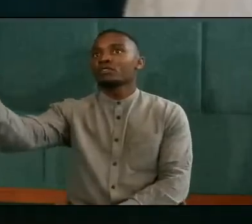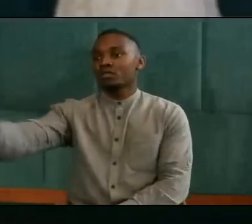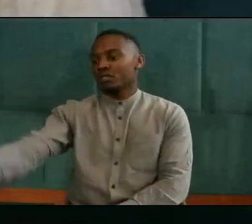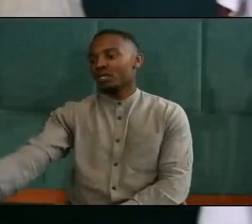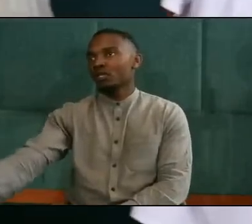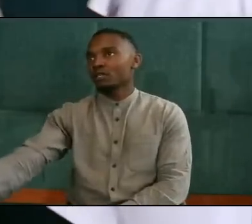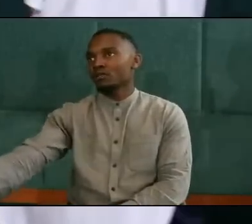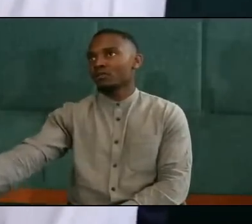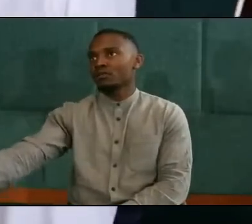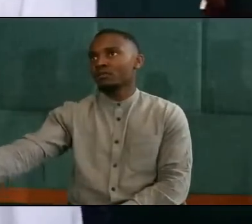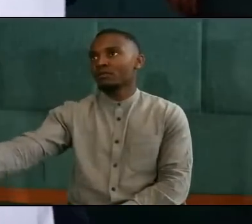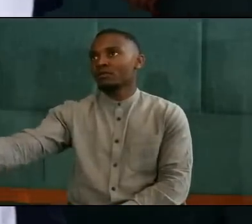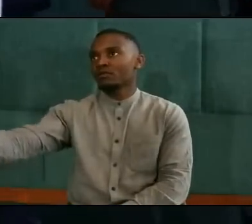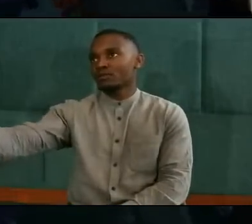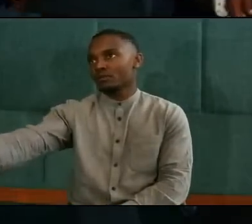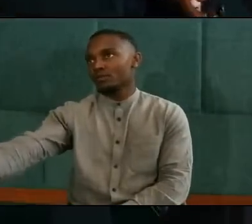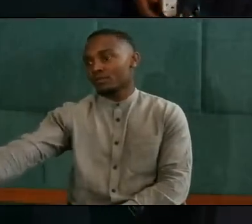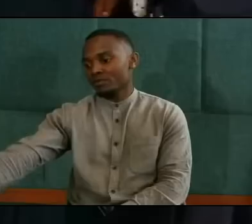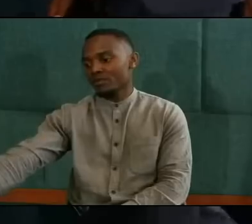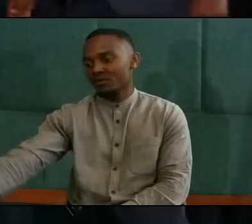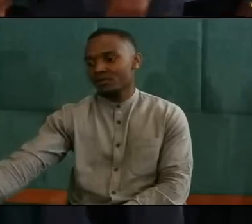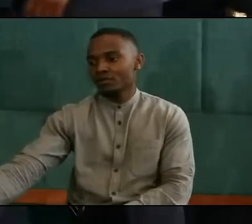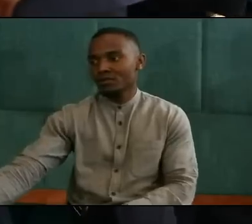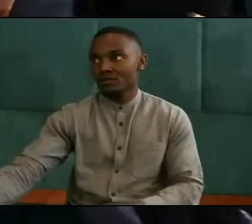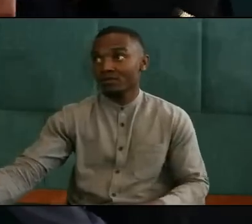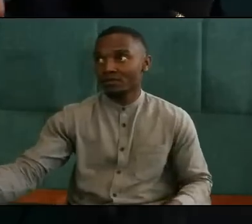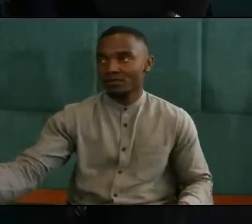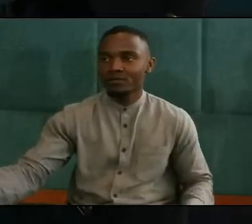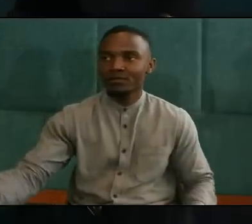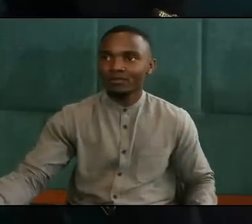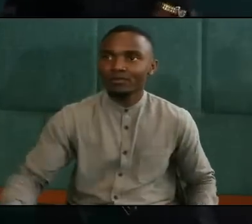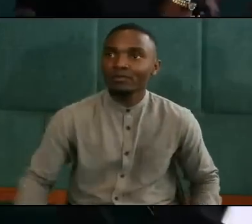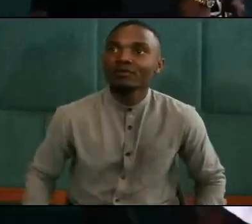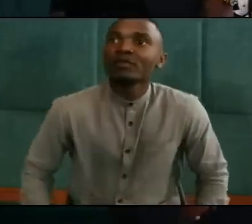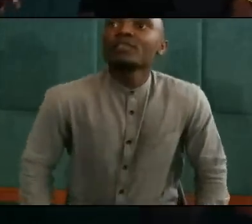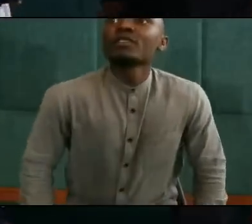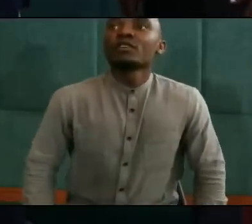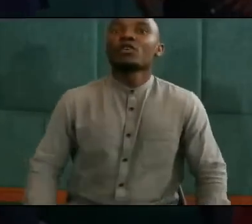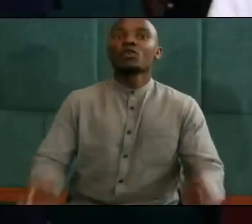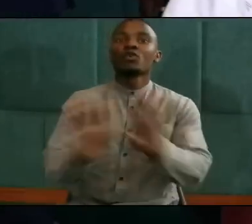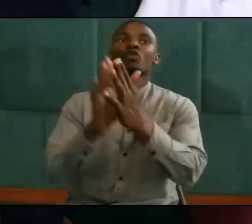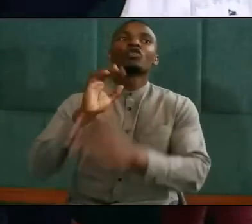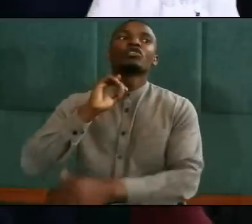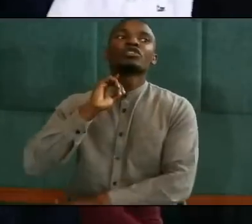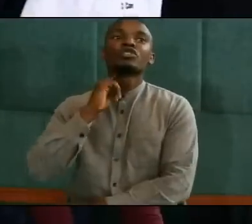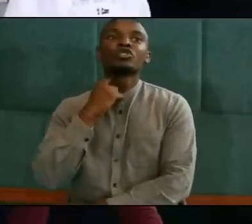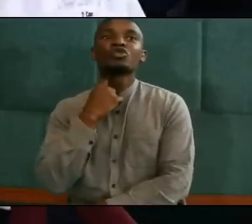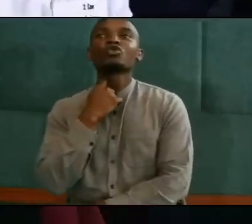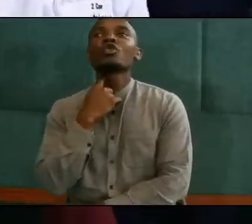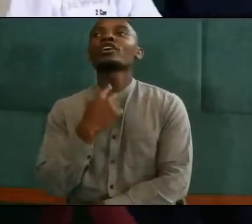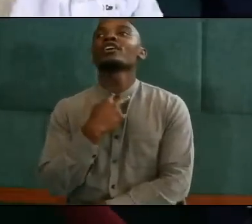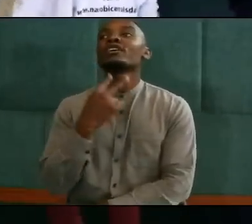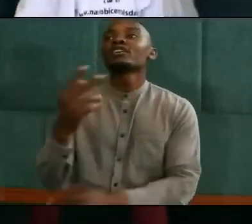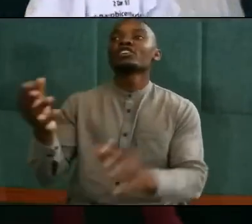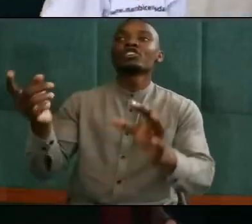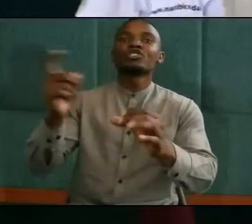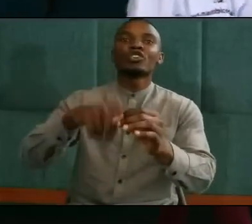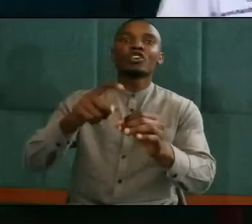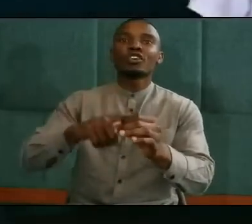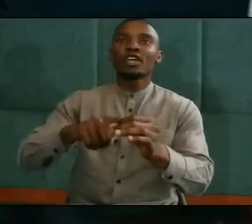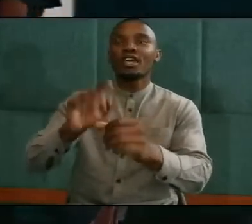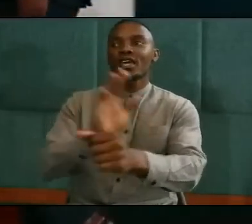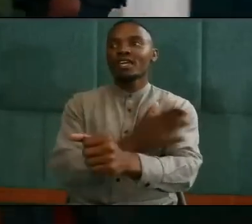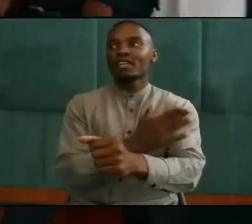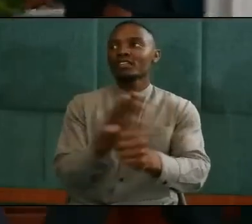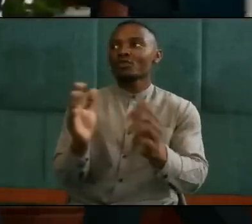oh, come up. In the, with sweet accord, join in